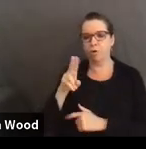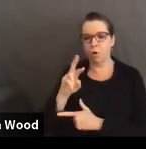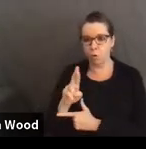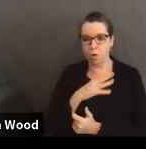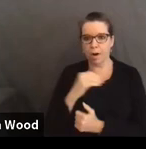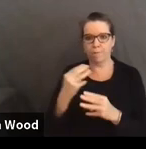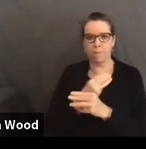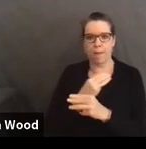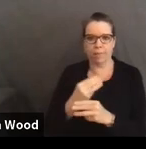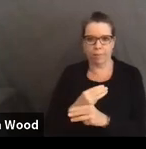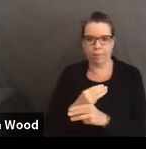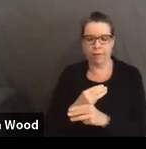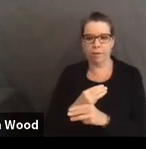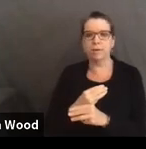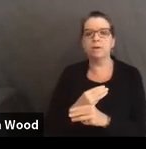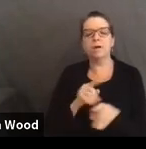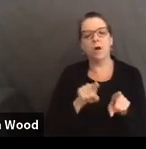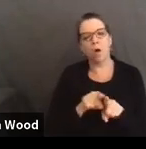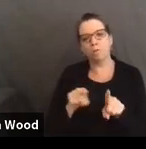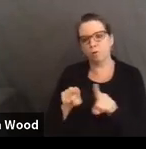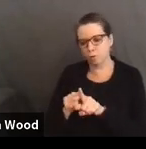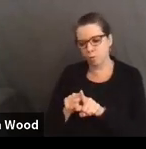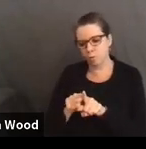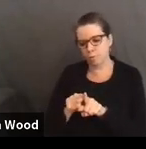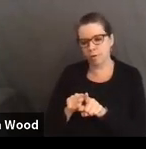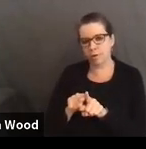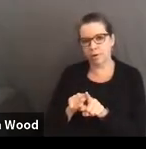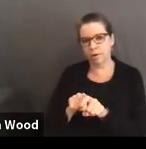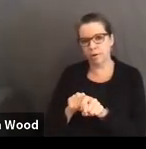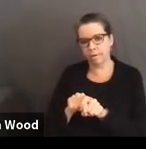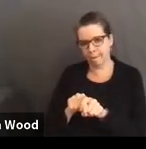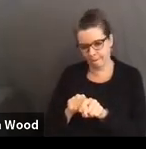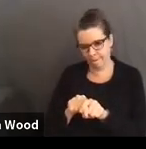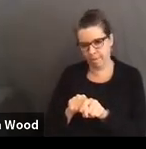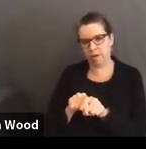math. And then we are currently also evaluating. It's a part of